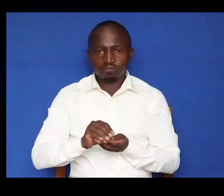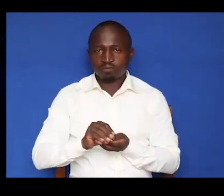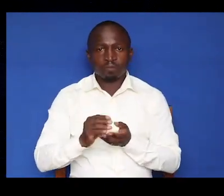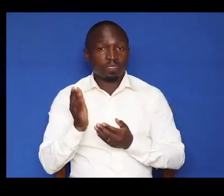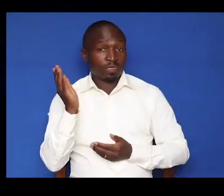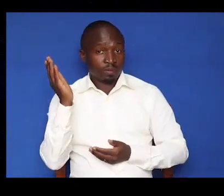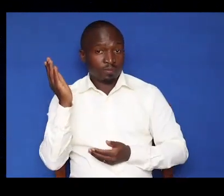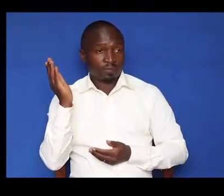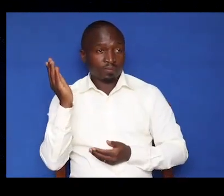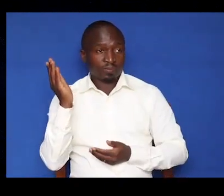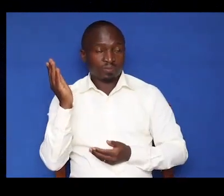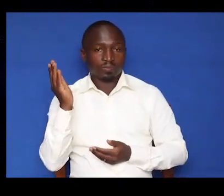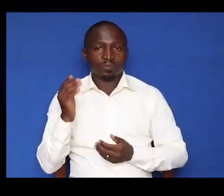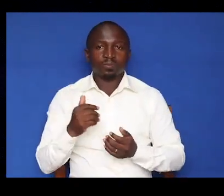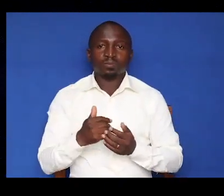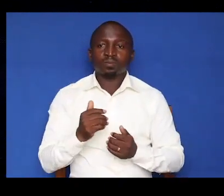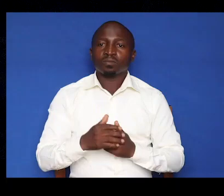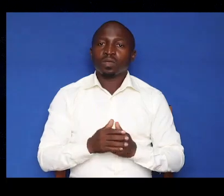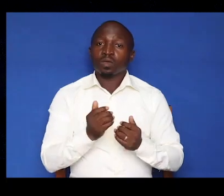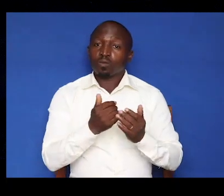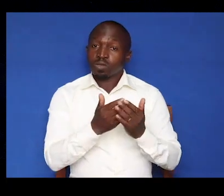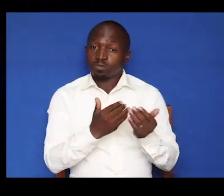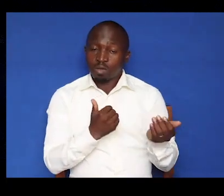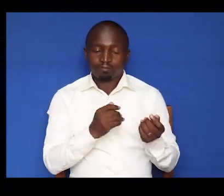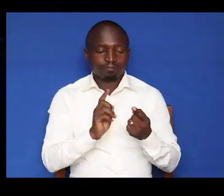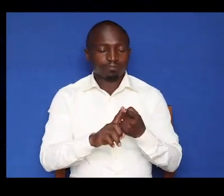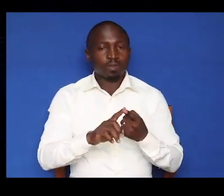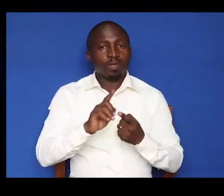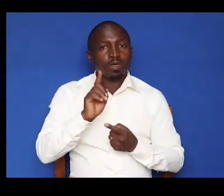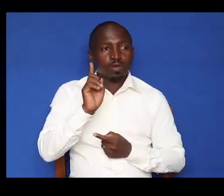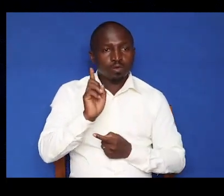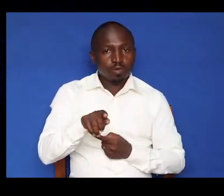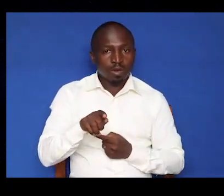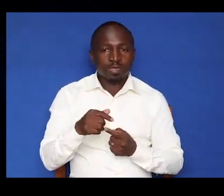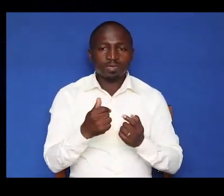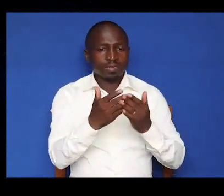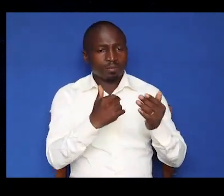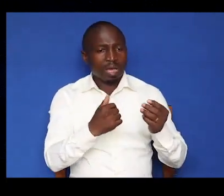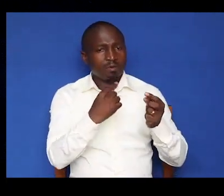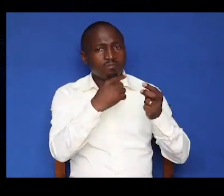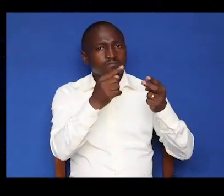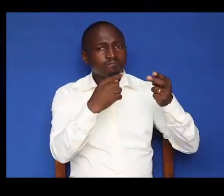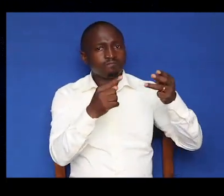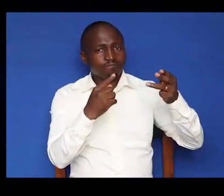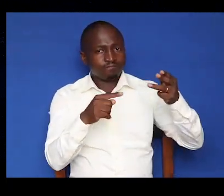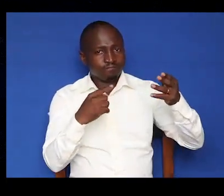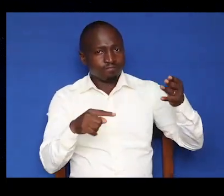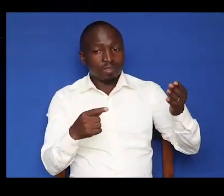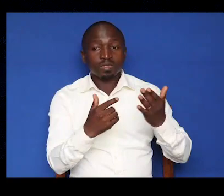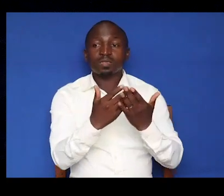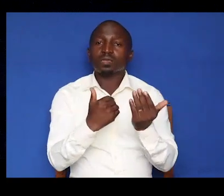This not the same by being subjected to factors which